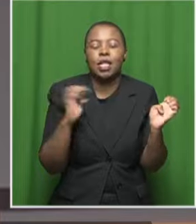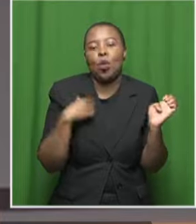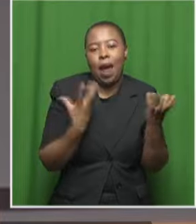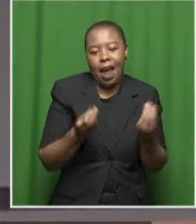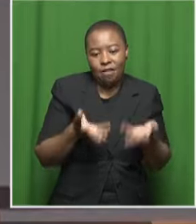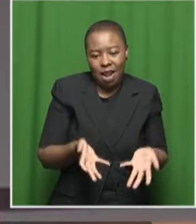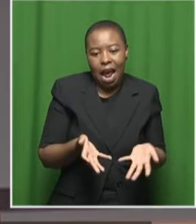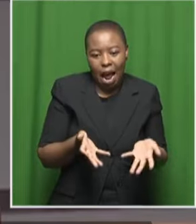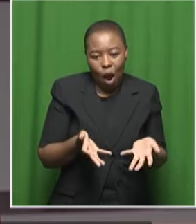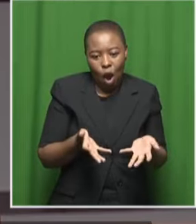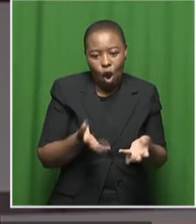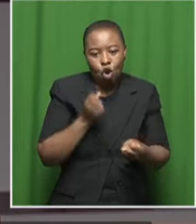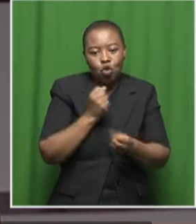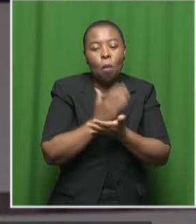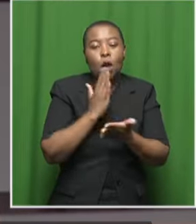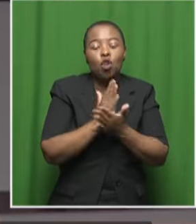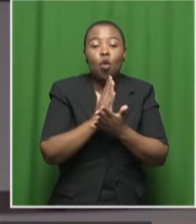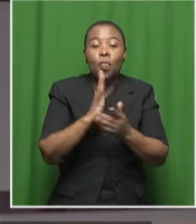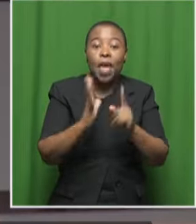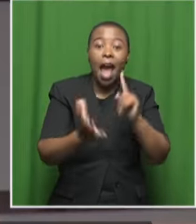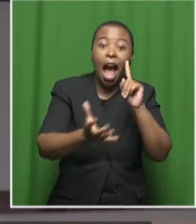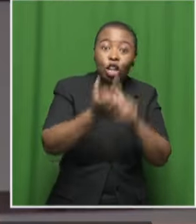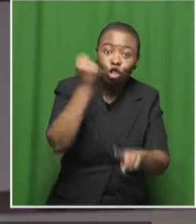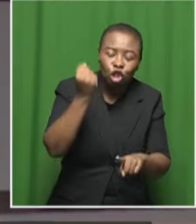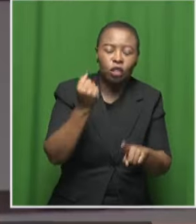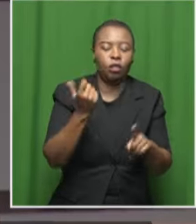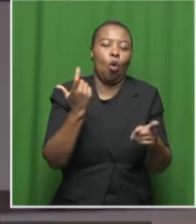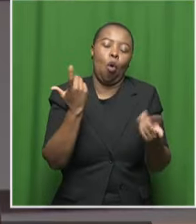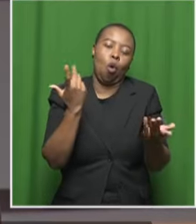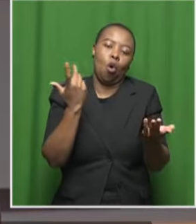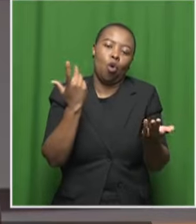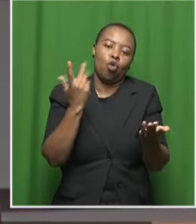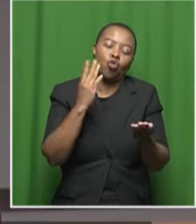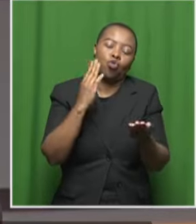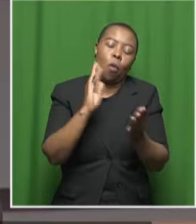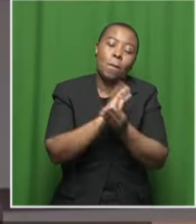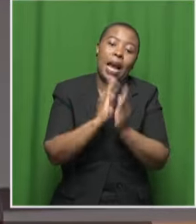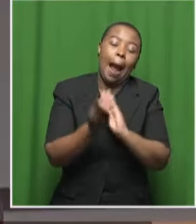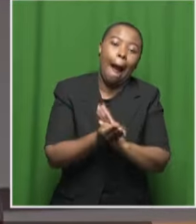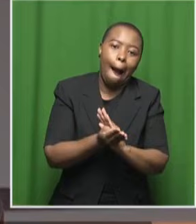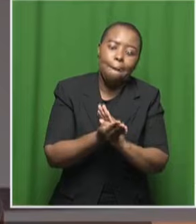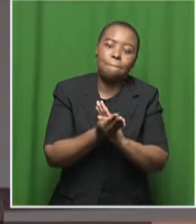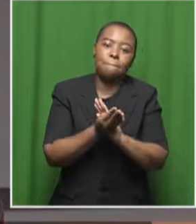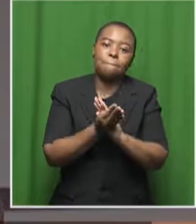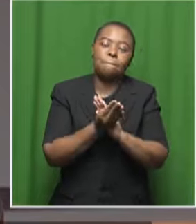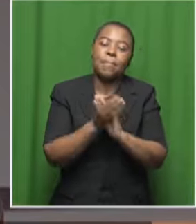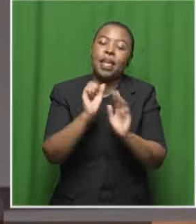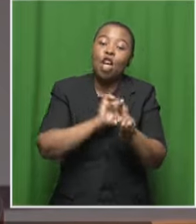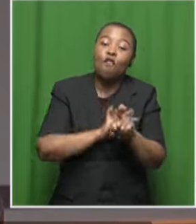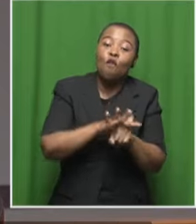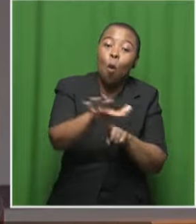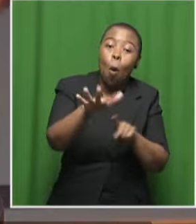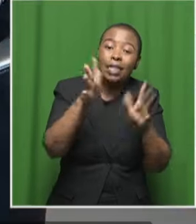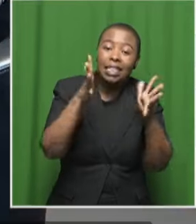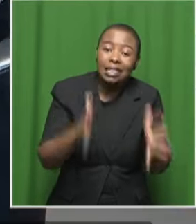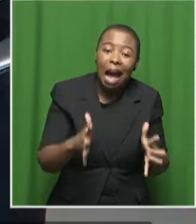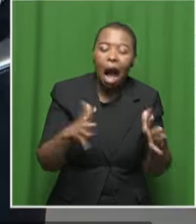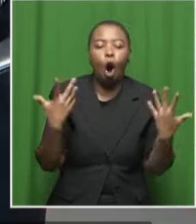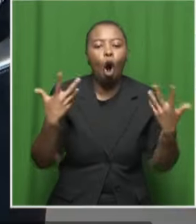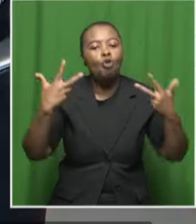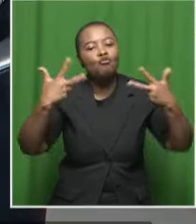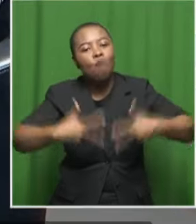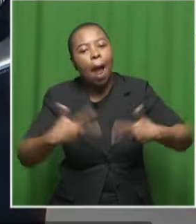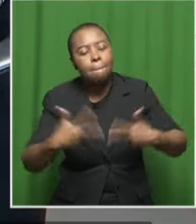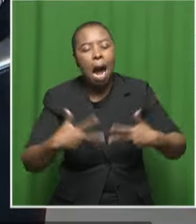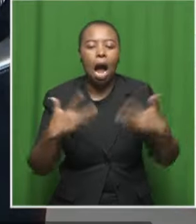to get to where they want to be, or to be that personality or influencer or rapper, you know.